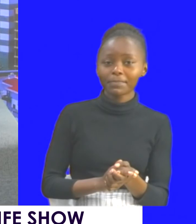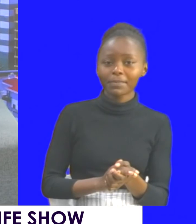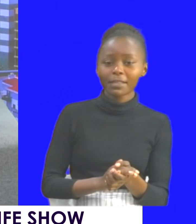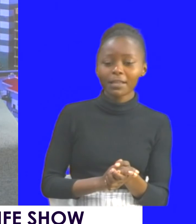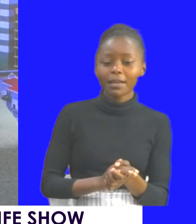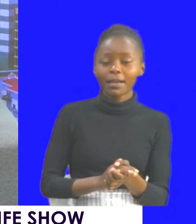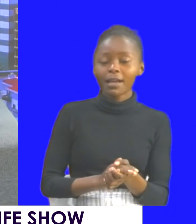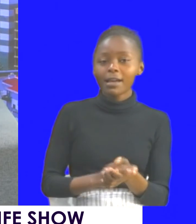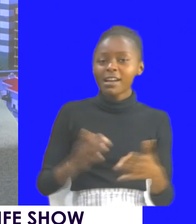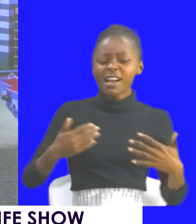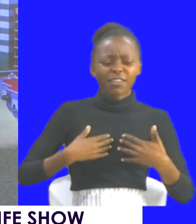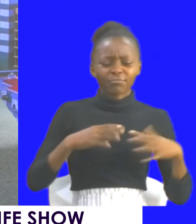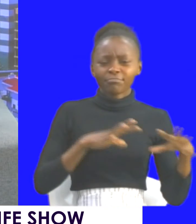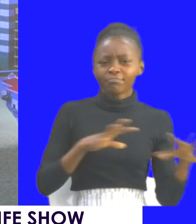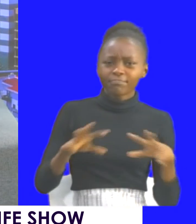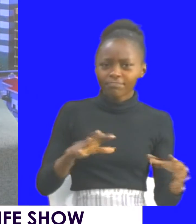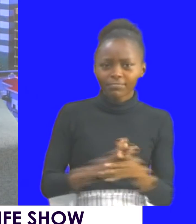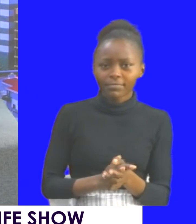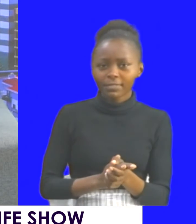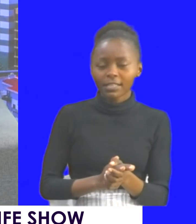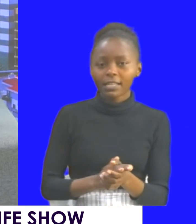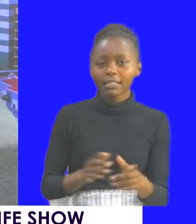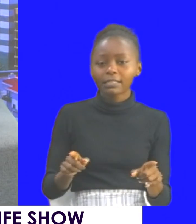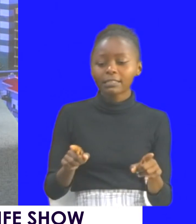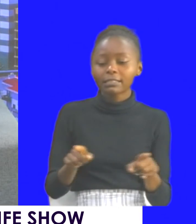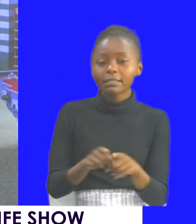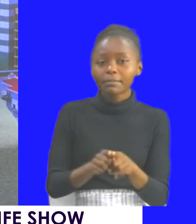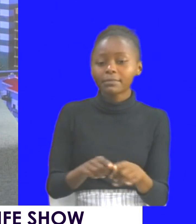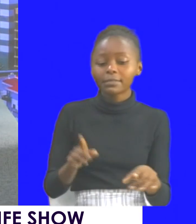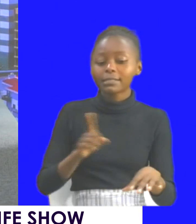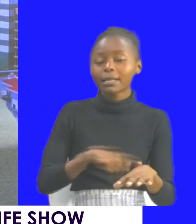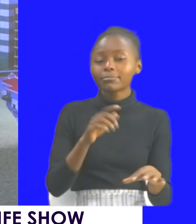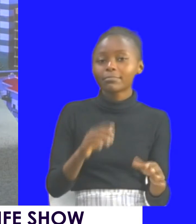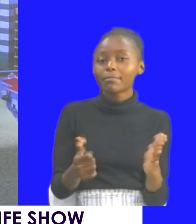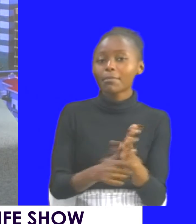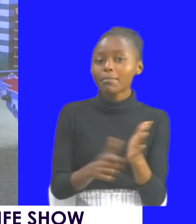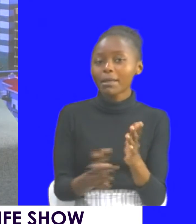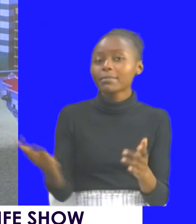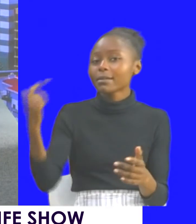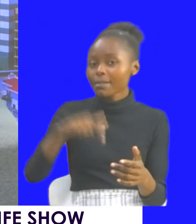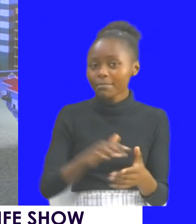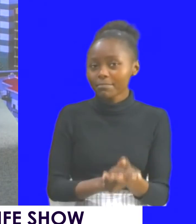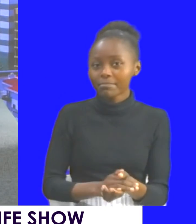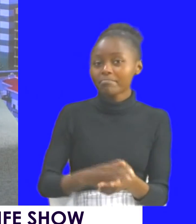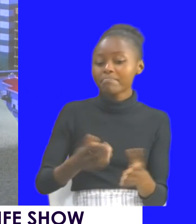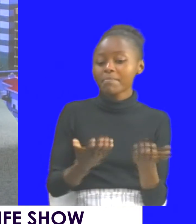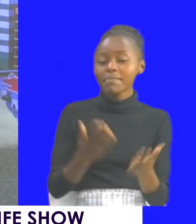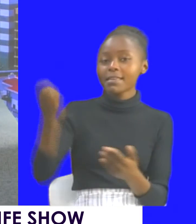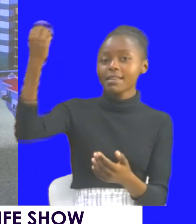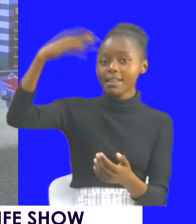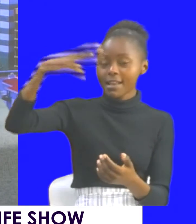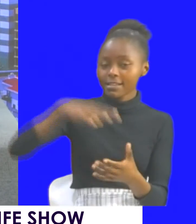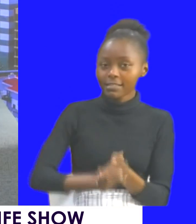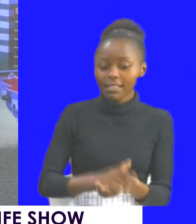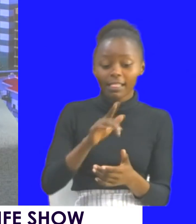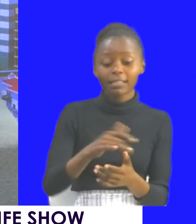despite whatever happens in the air, whether darkness comes, rains, storms, this plane